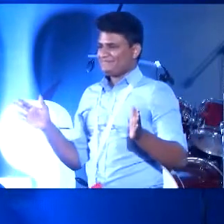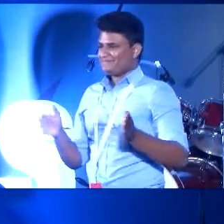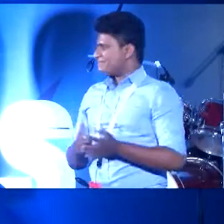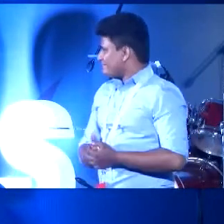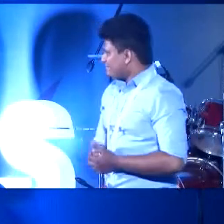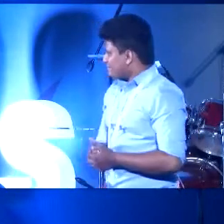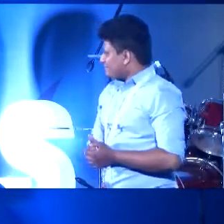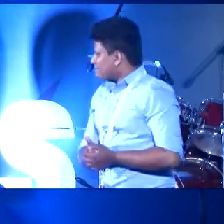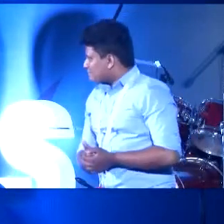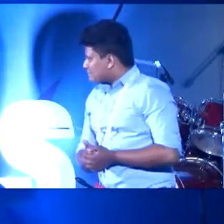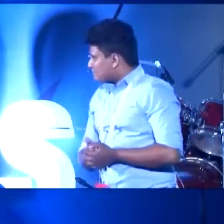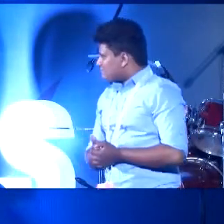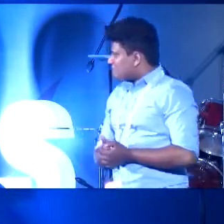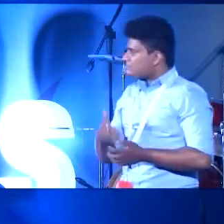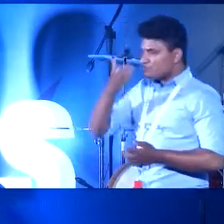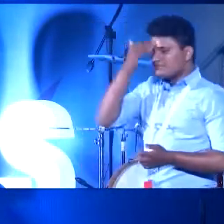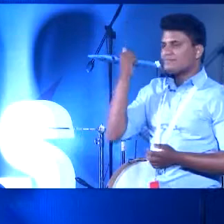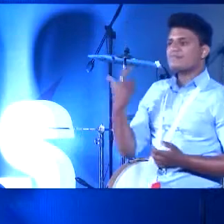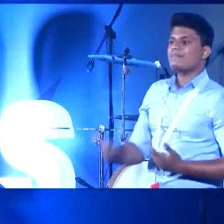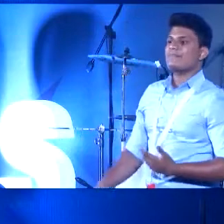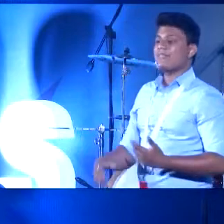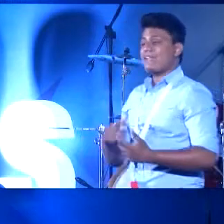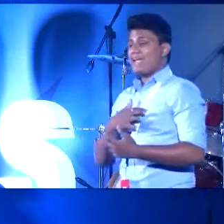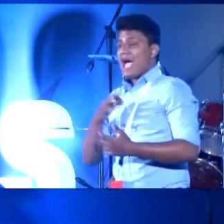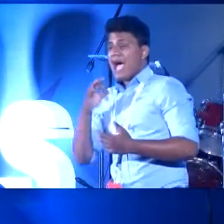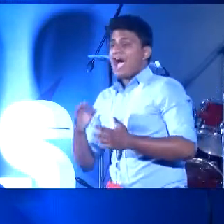Because compassion brings about empathy.